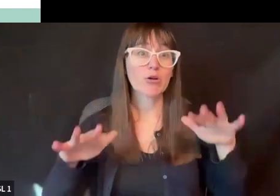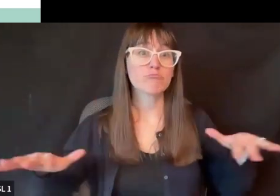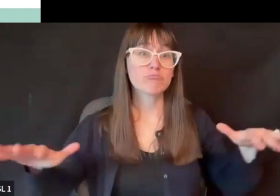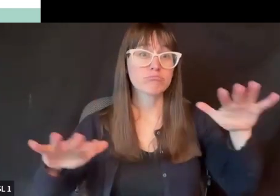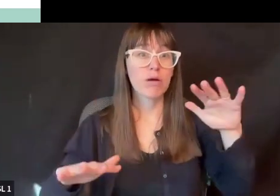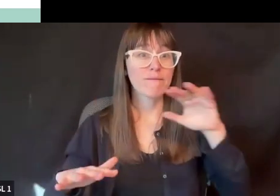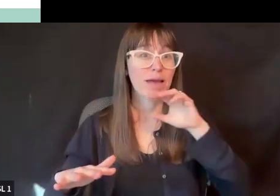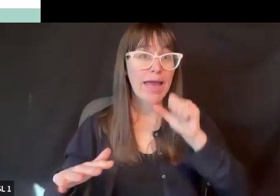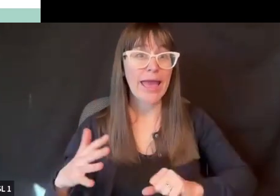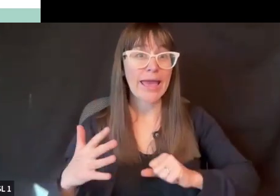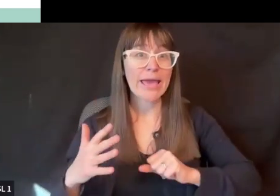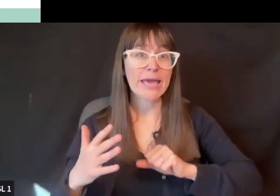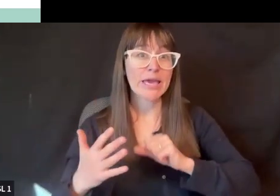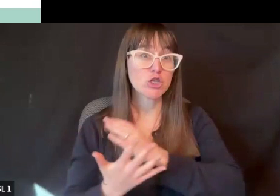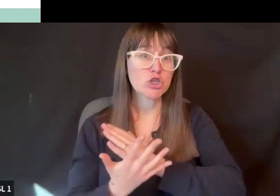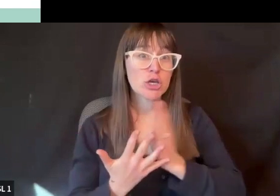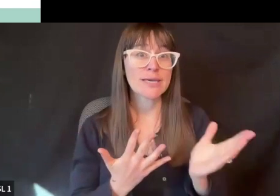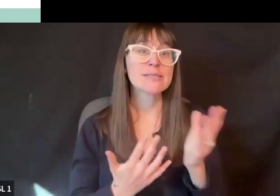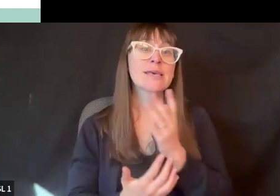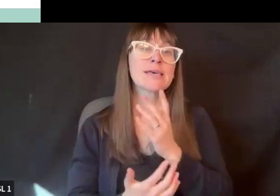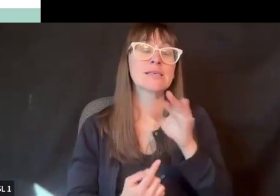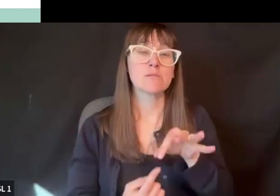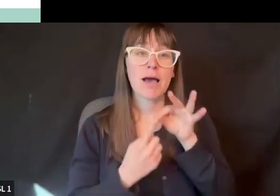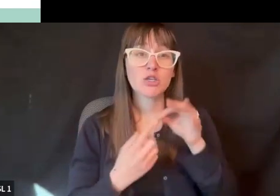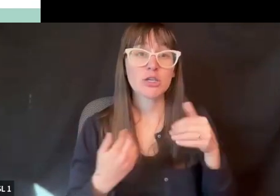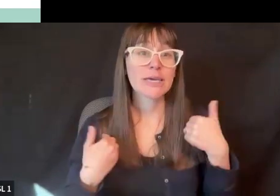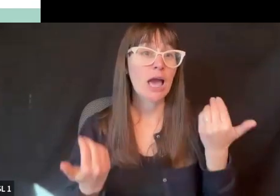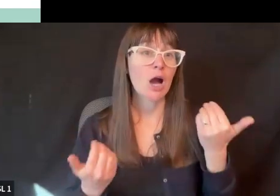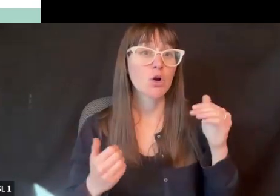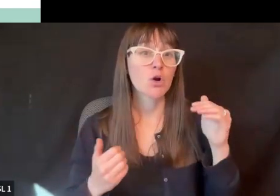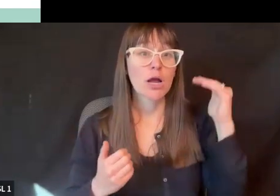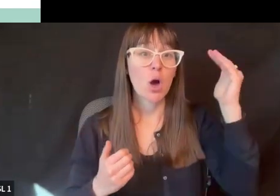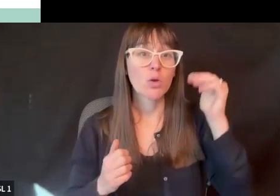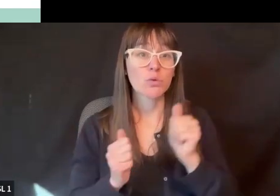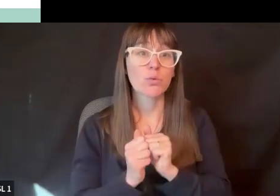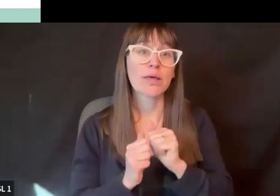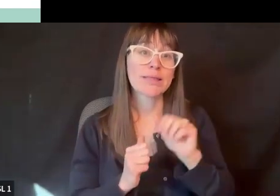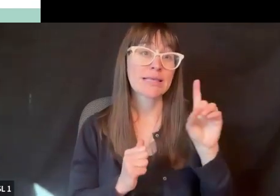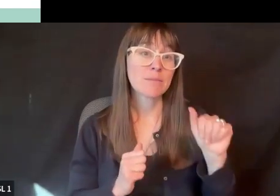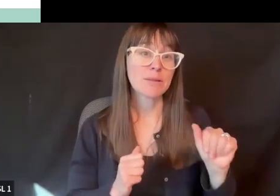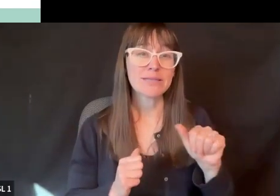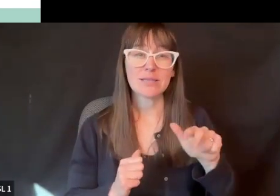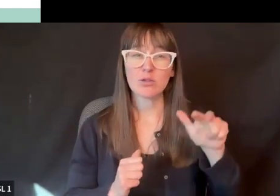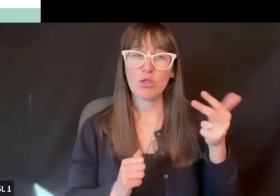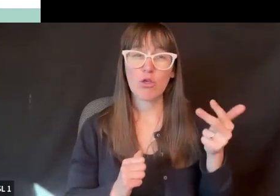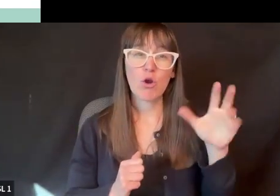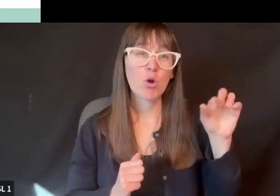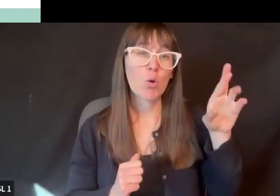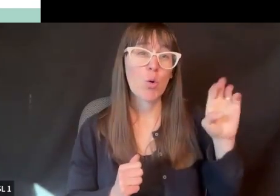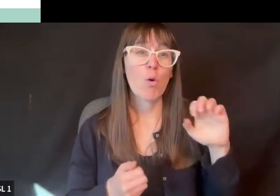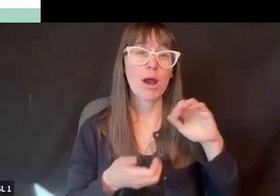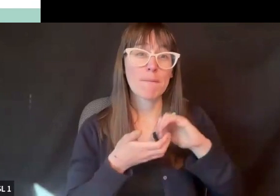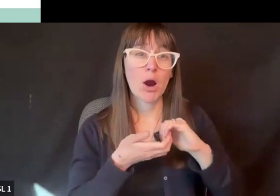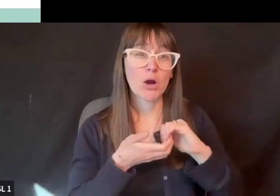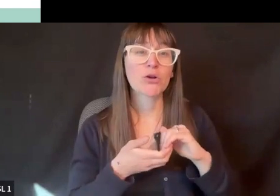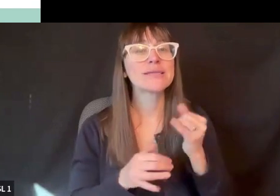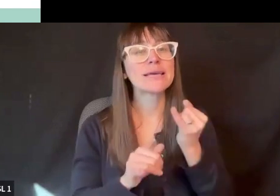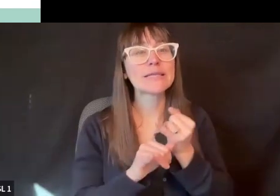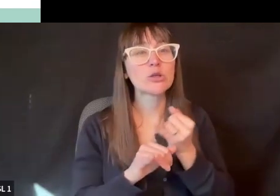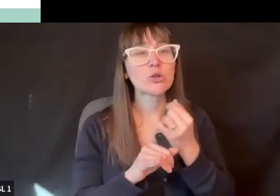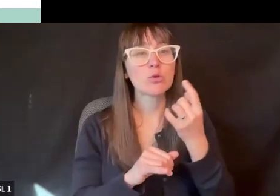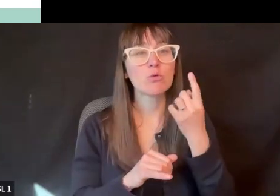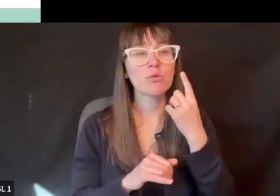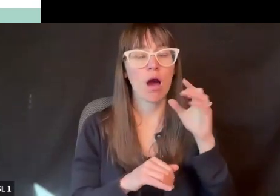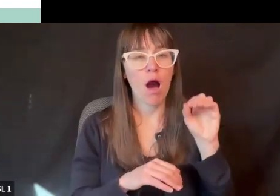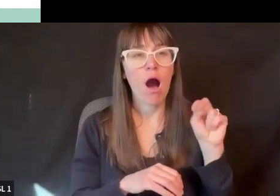wide spectrum of ages, but especially those younger adults with disabilities. And then our third core partner is